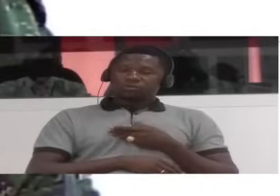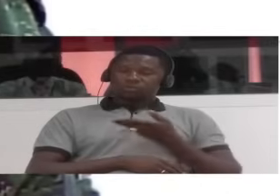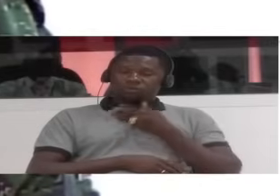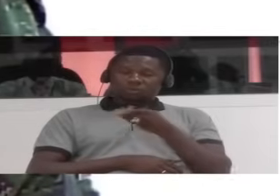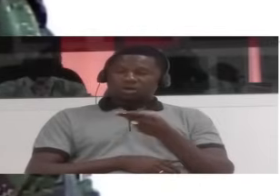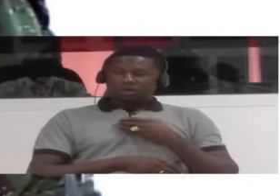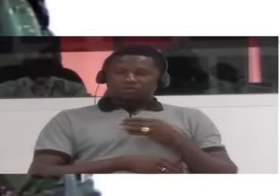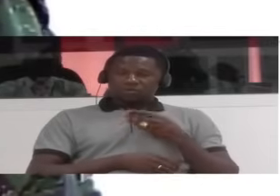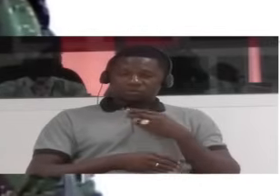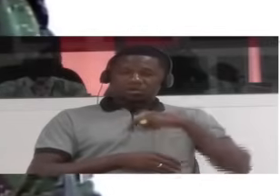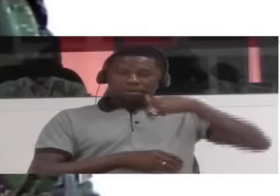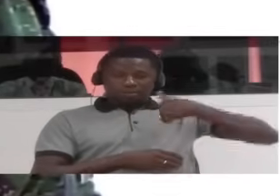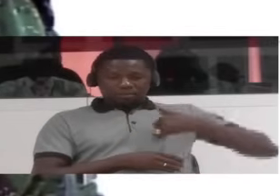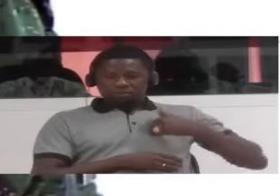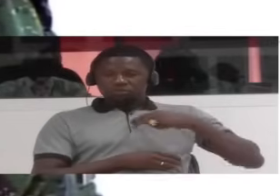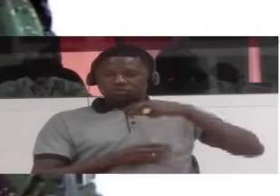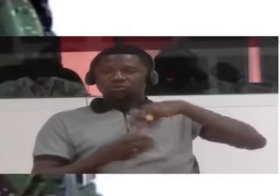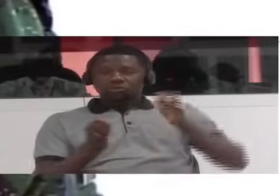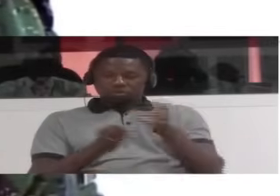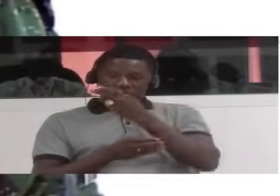some elements to go on border patrol.